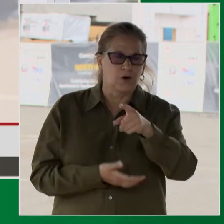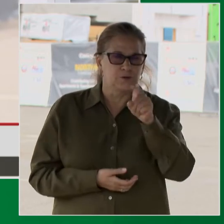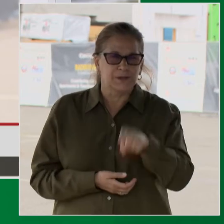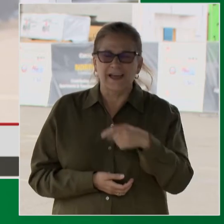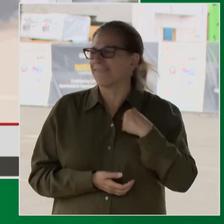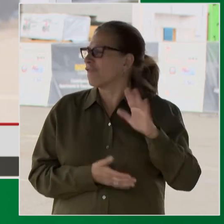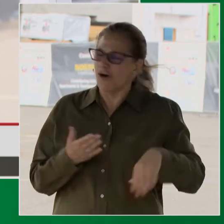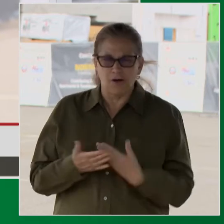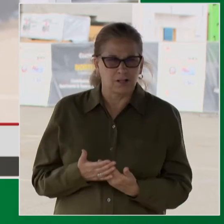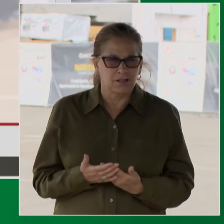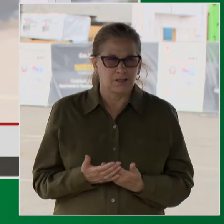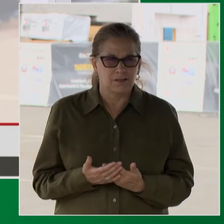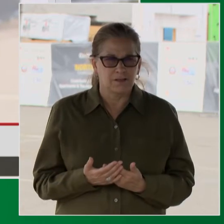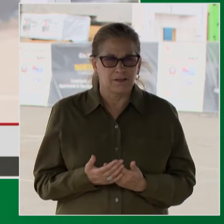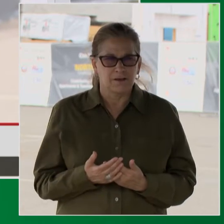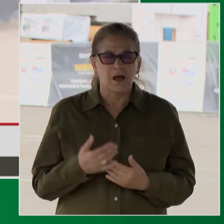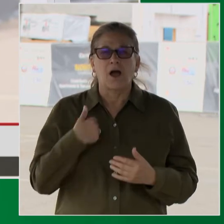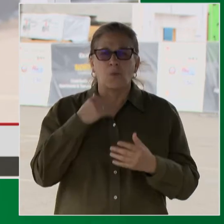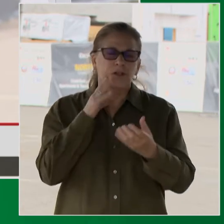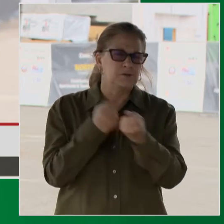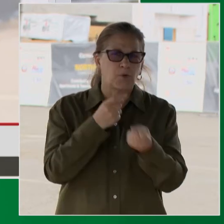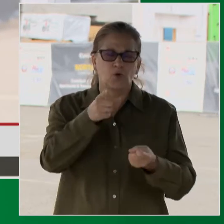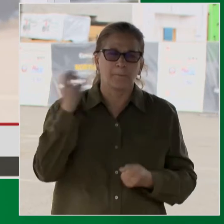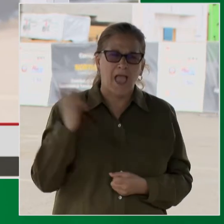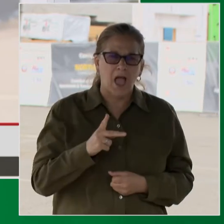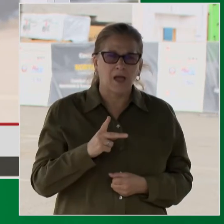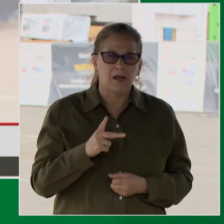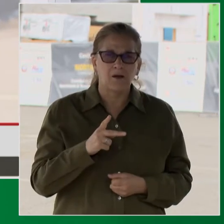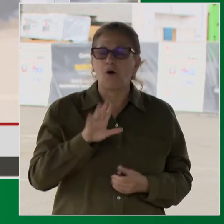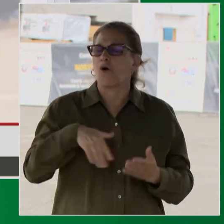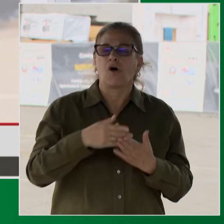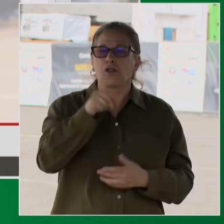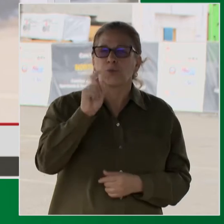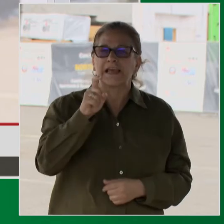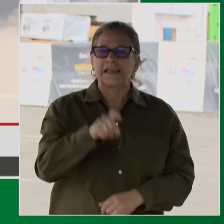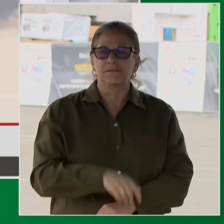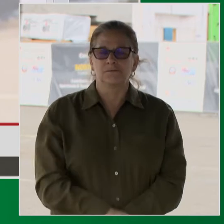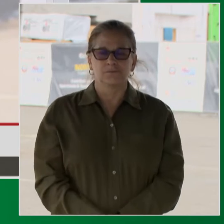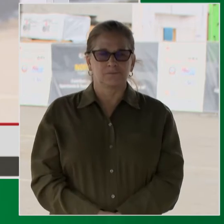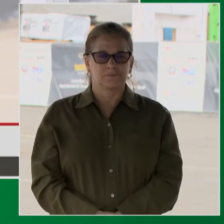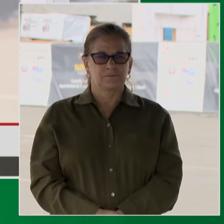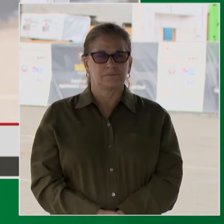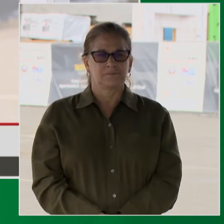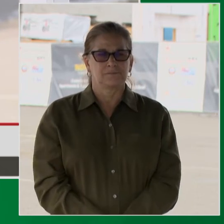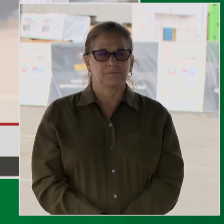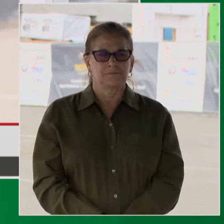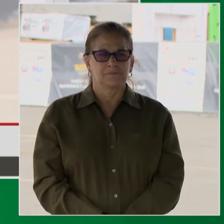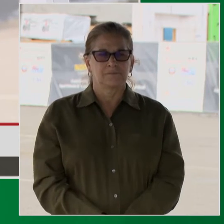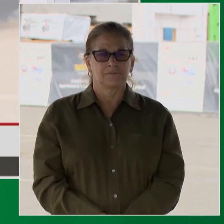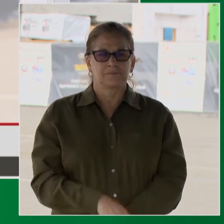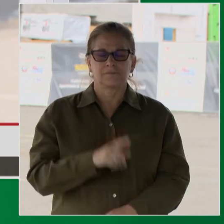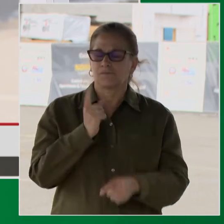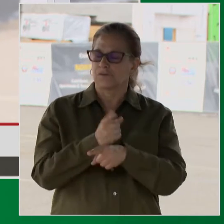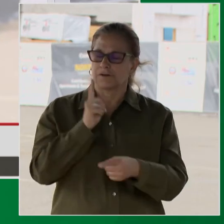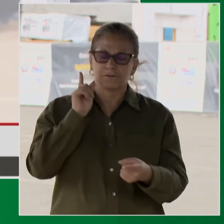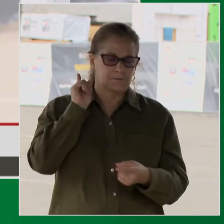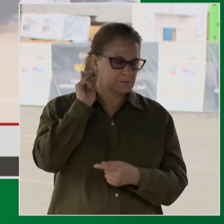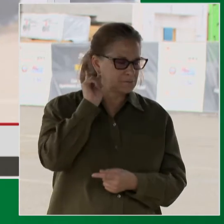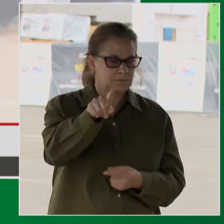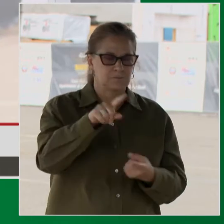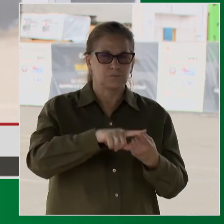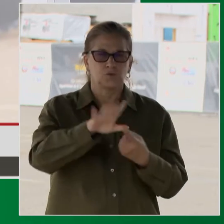local businesses can support you and get you the resources and the products that you need right to your home. I